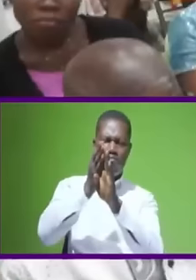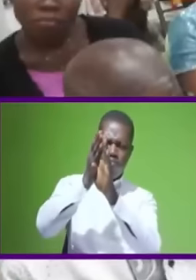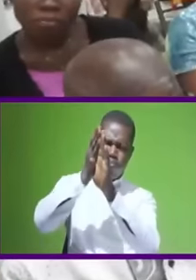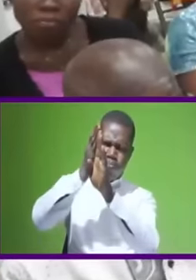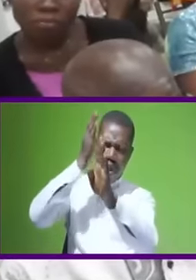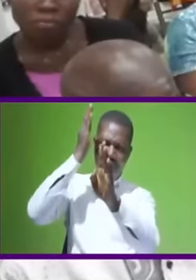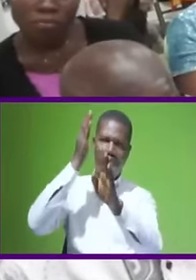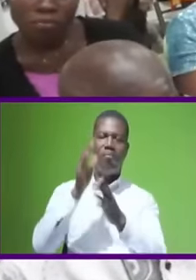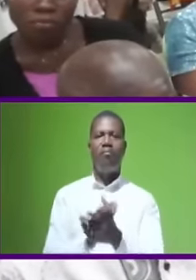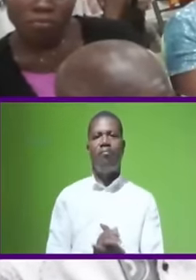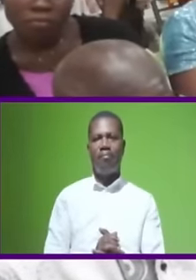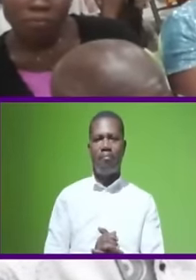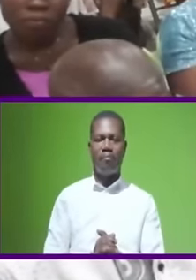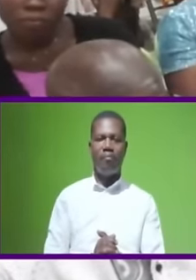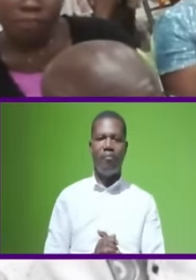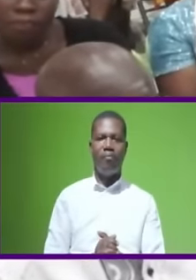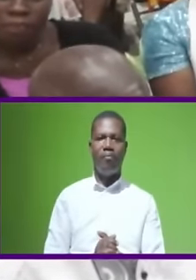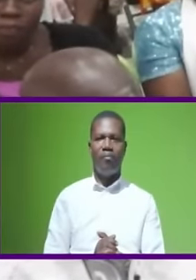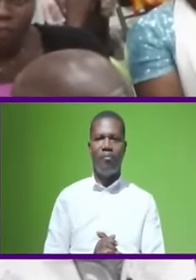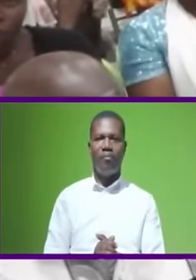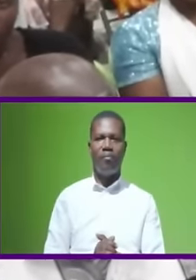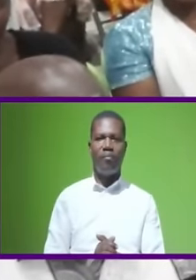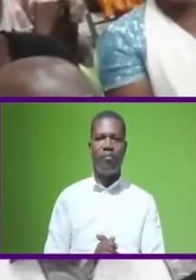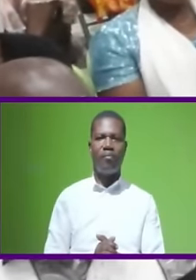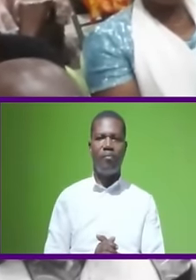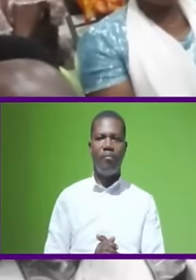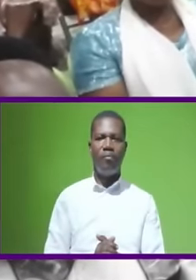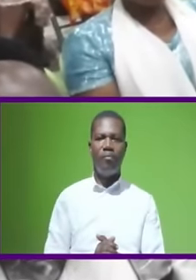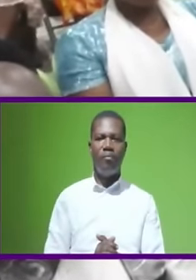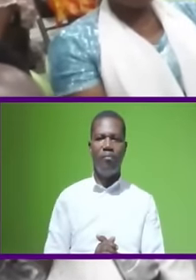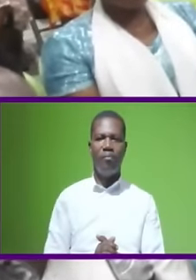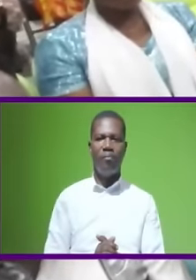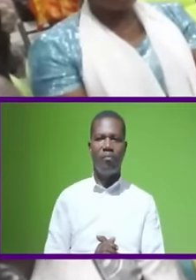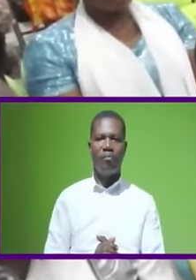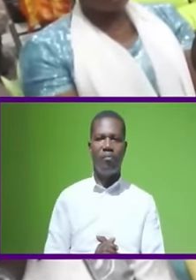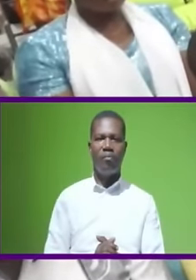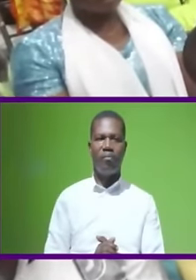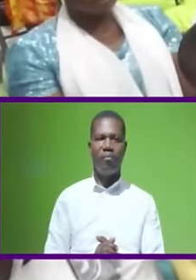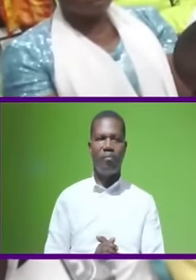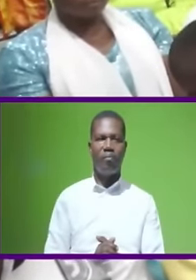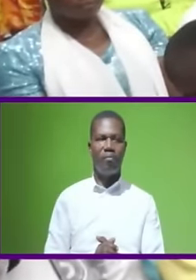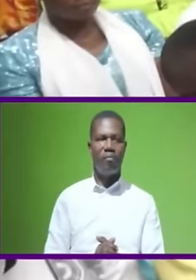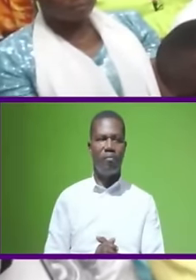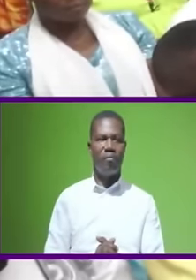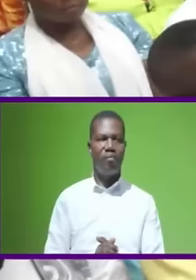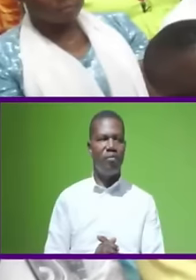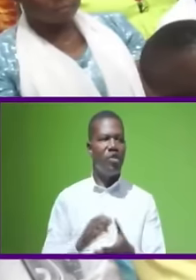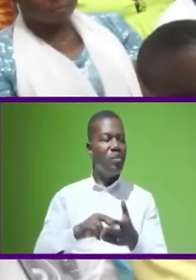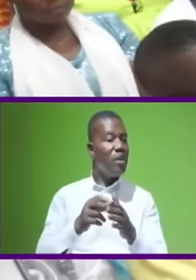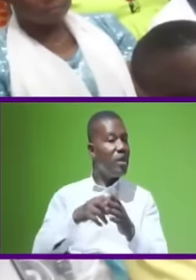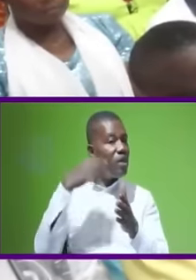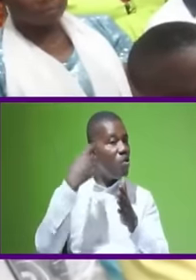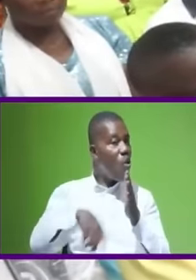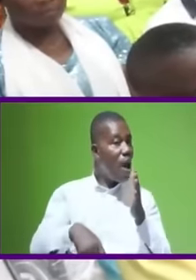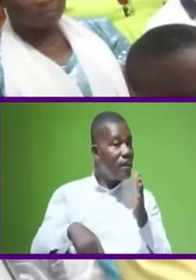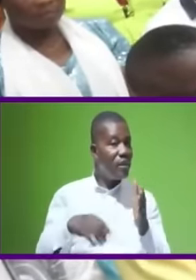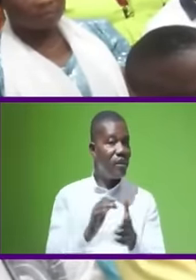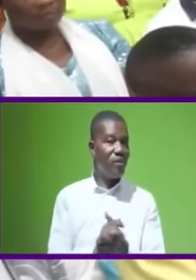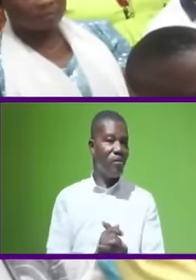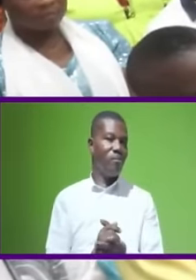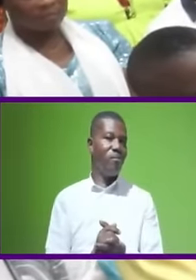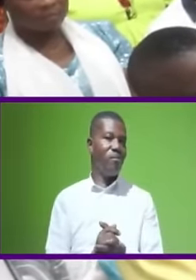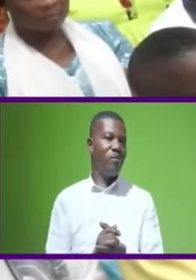Philadelphia started right on the foundation. saying, what does it mean?